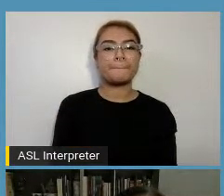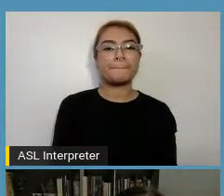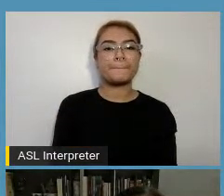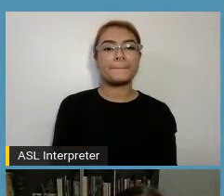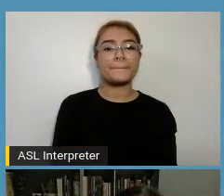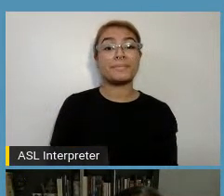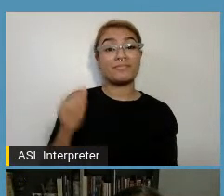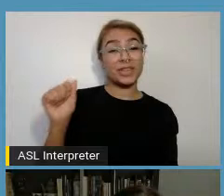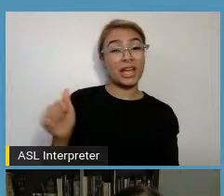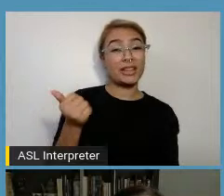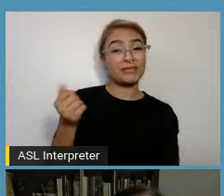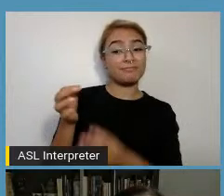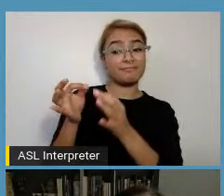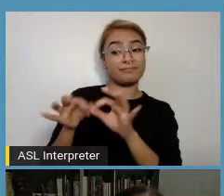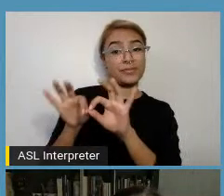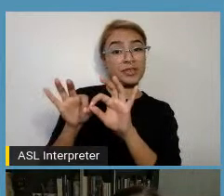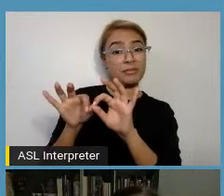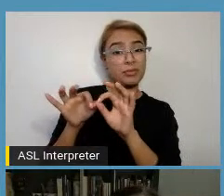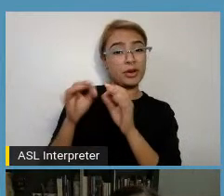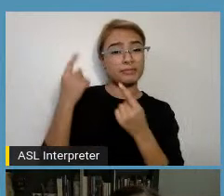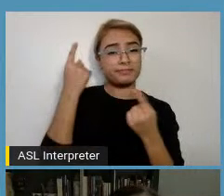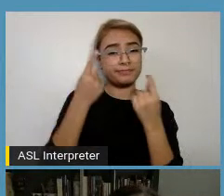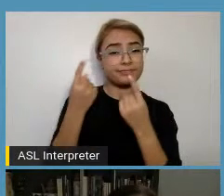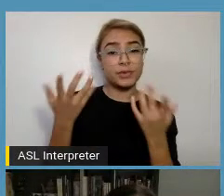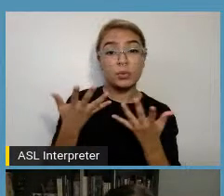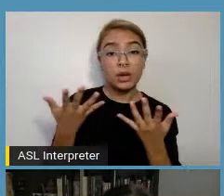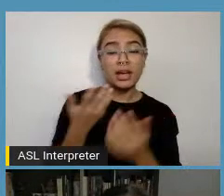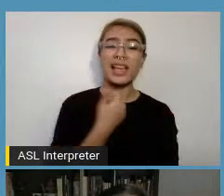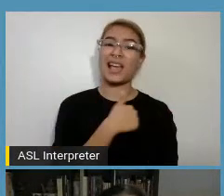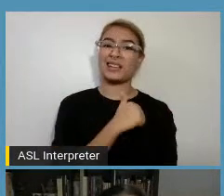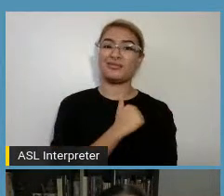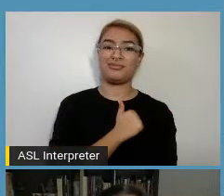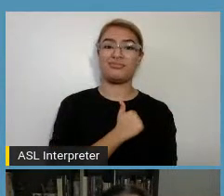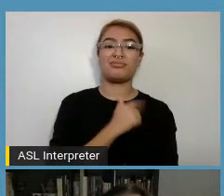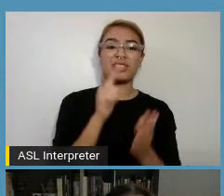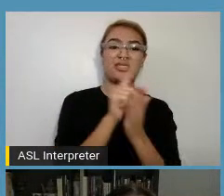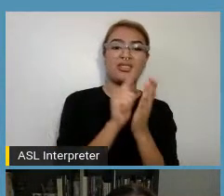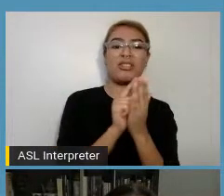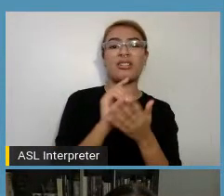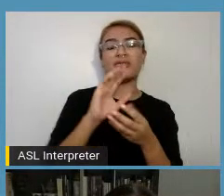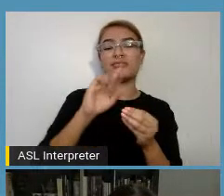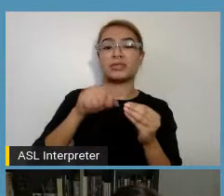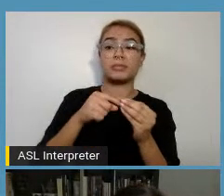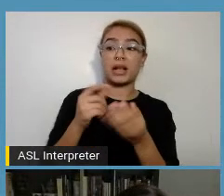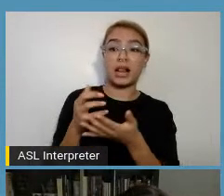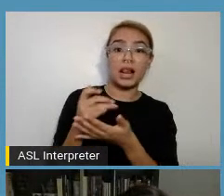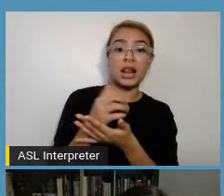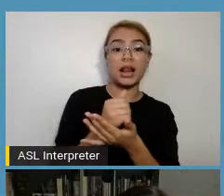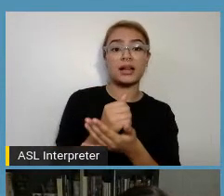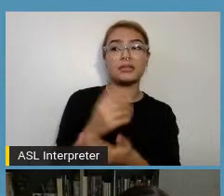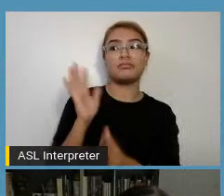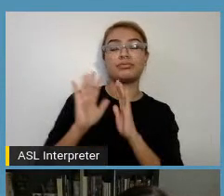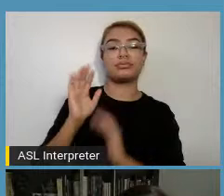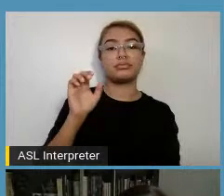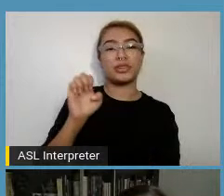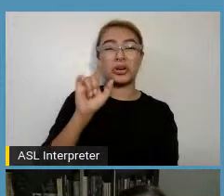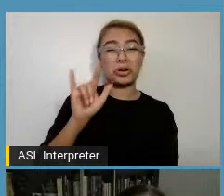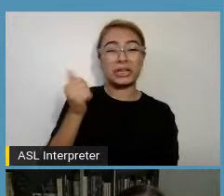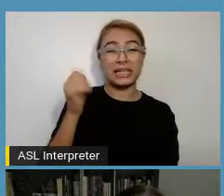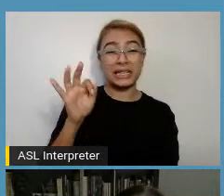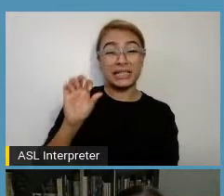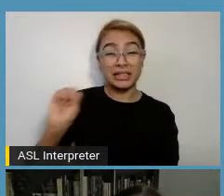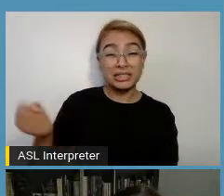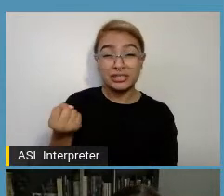The other thing to really consider are the attitudes and laws about collecting back at the time, when our collection was